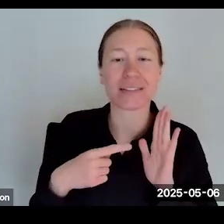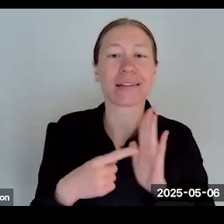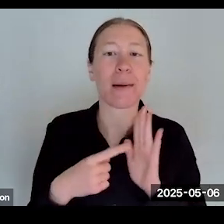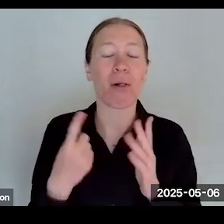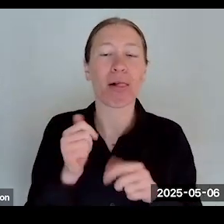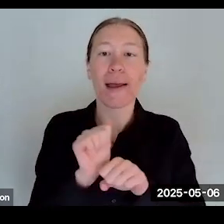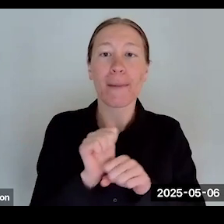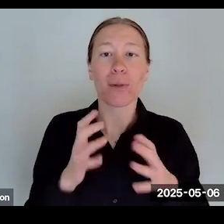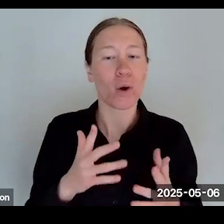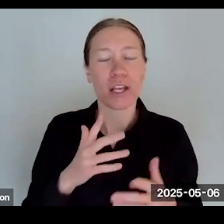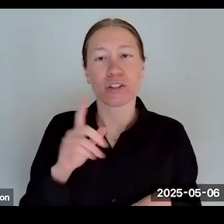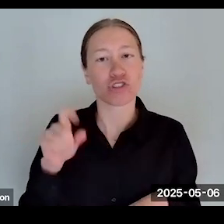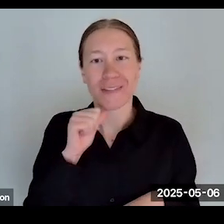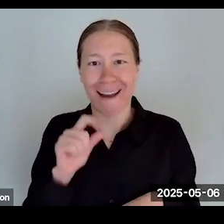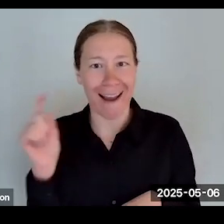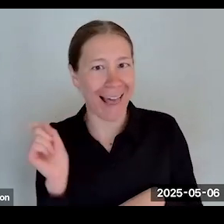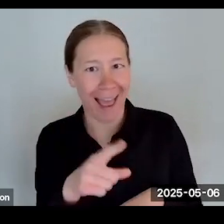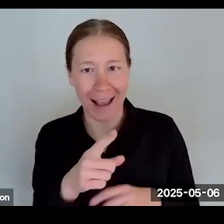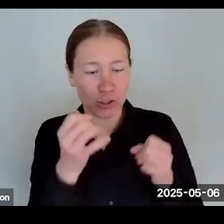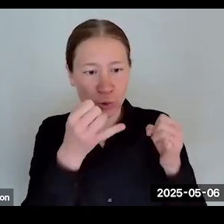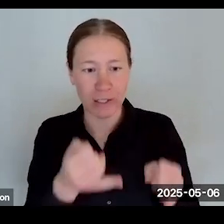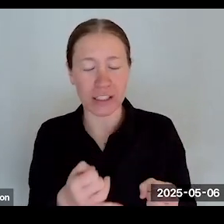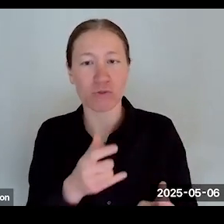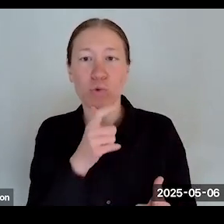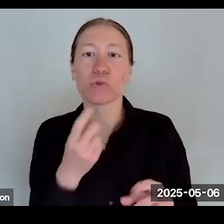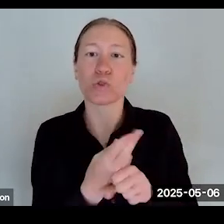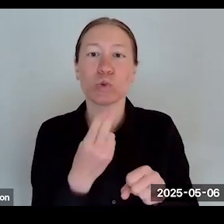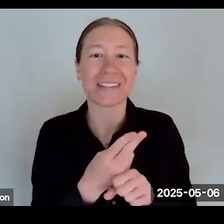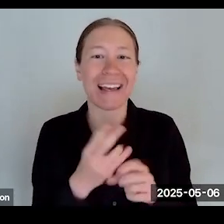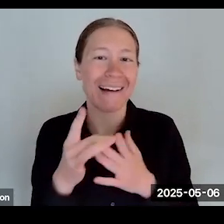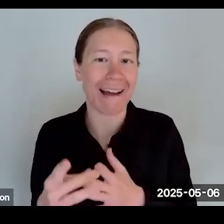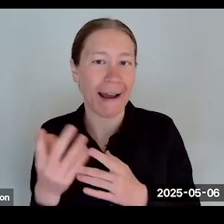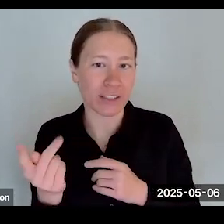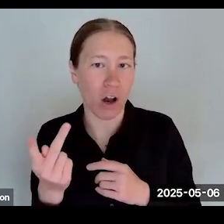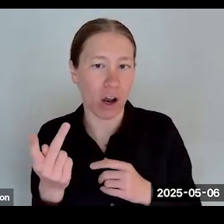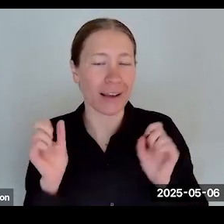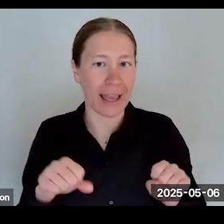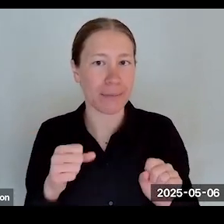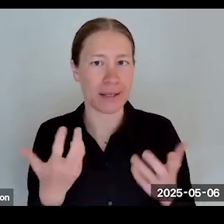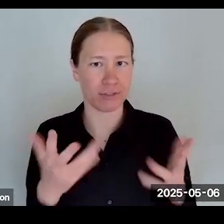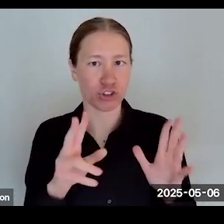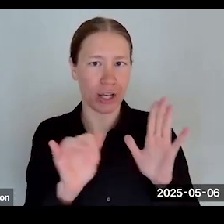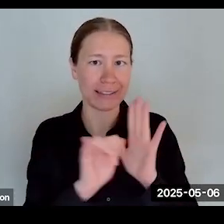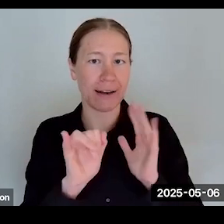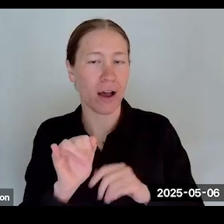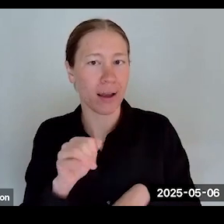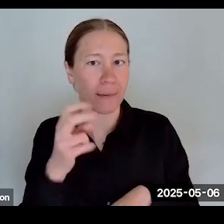employee should not ask these questions to an individual who is using a guide dog and can be identified as blind or low